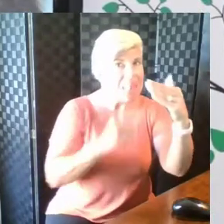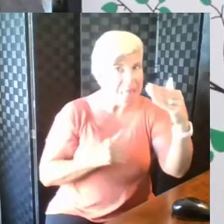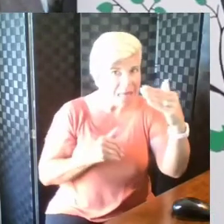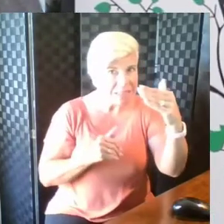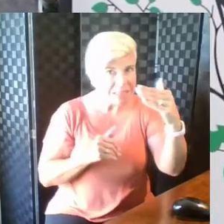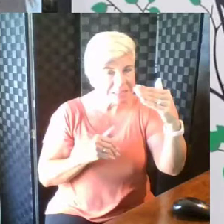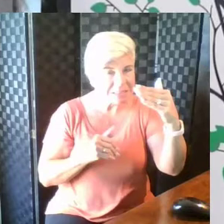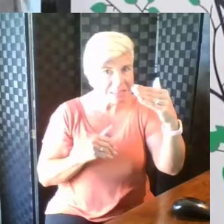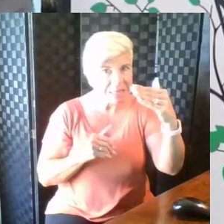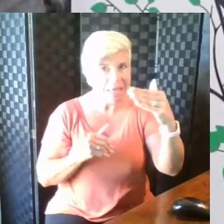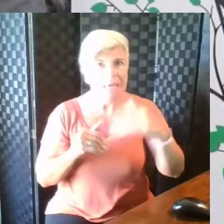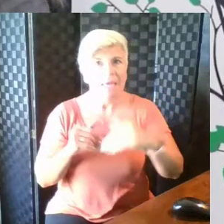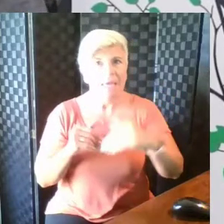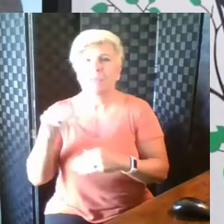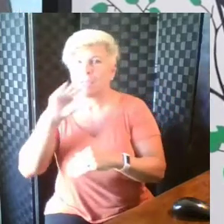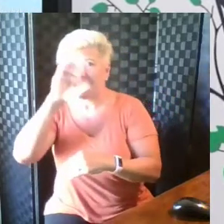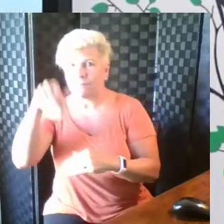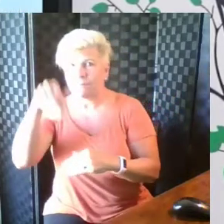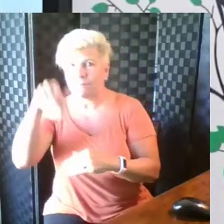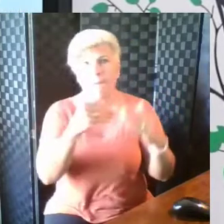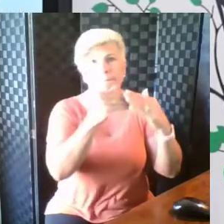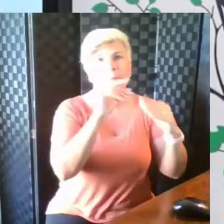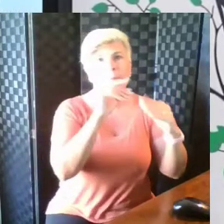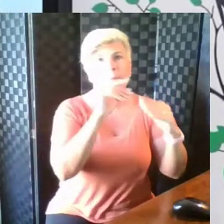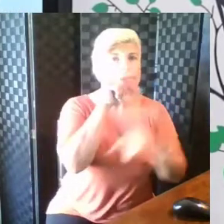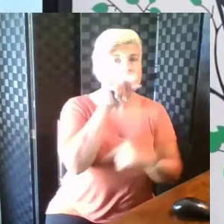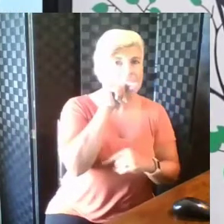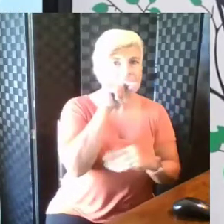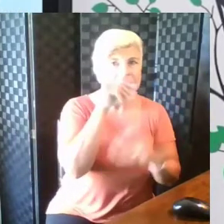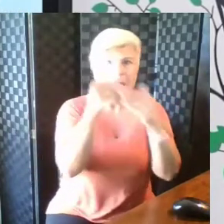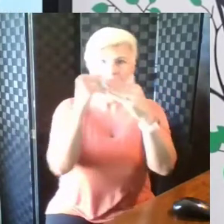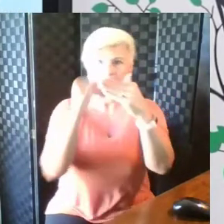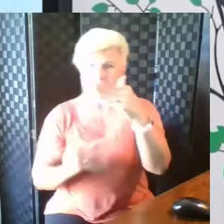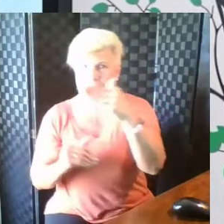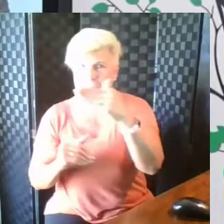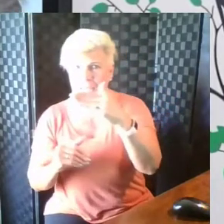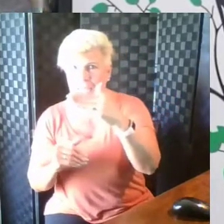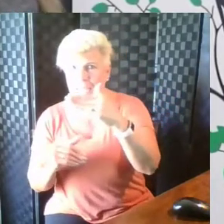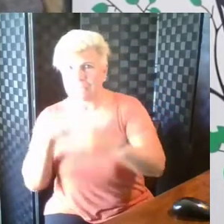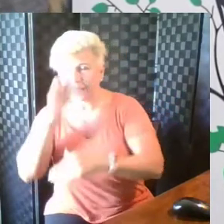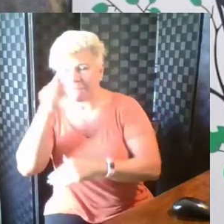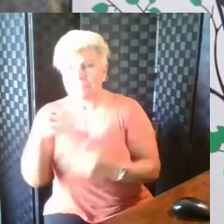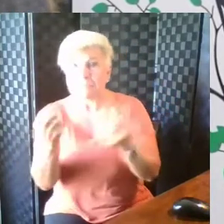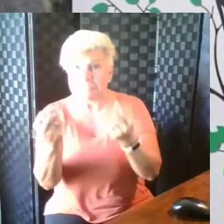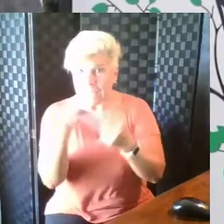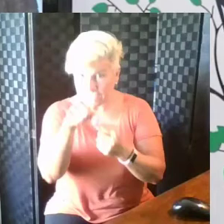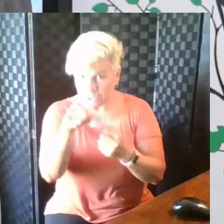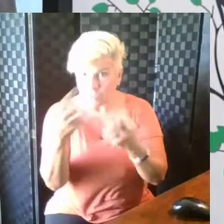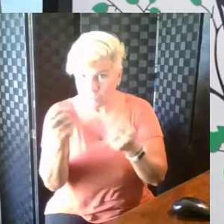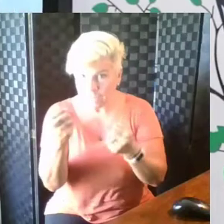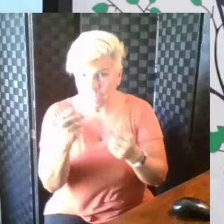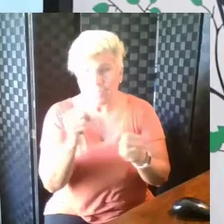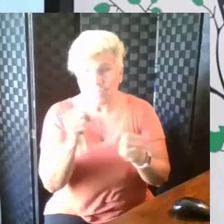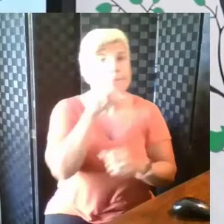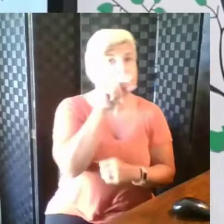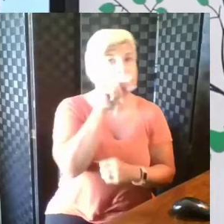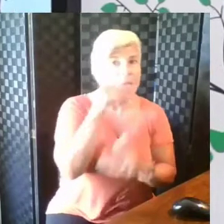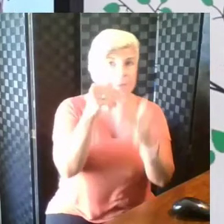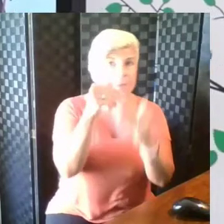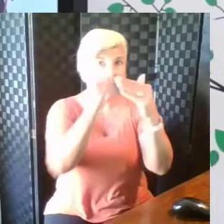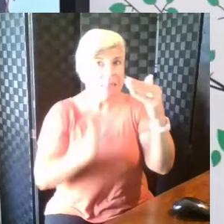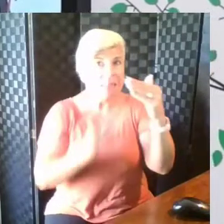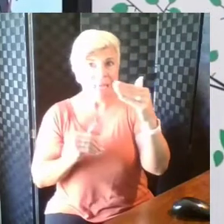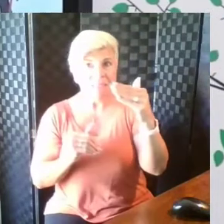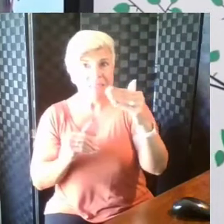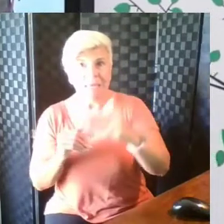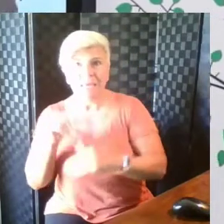than the group of elephants. You say that. The group of parrots is less than the group of elephants. Very nice. Now you can see I'm